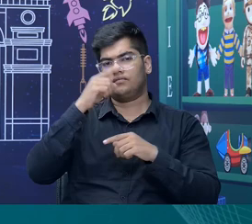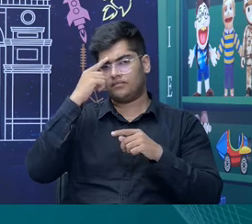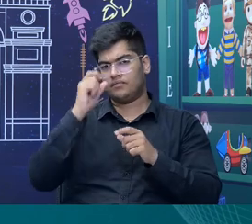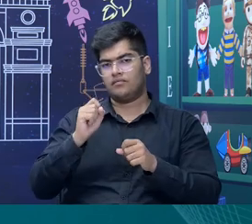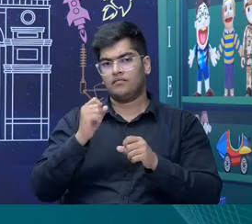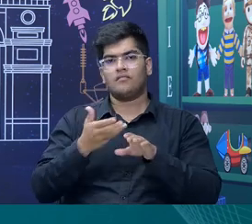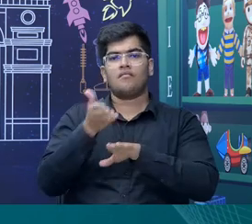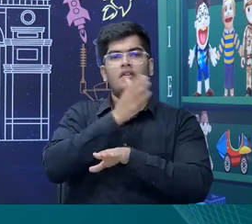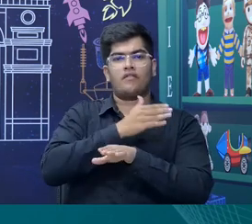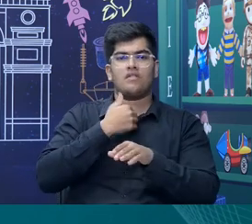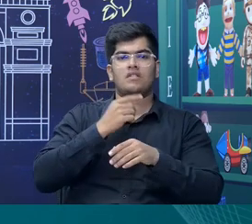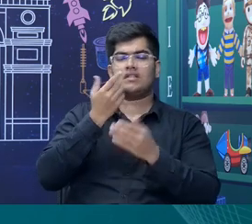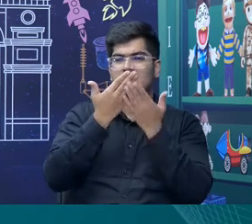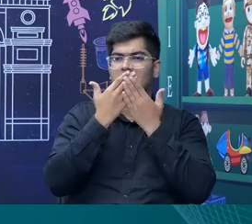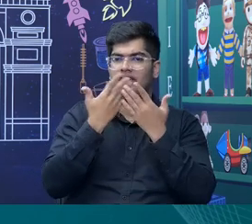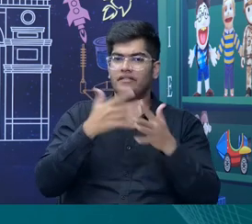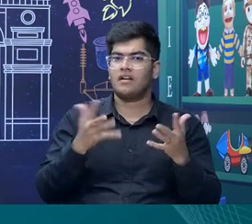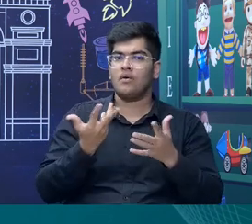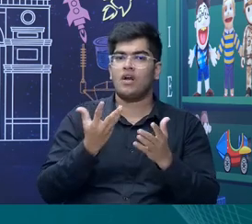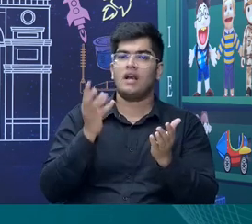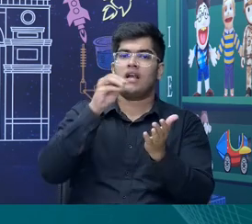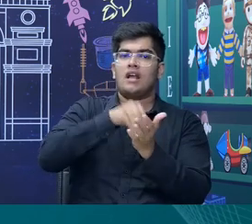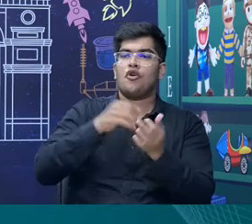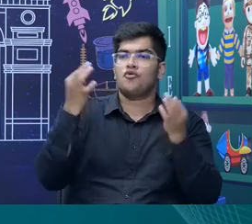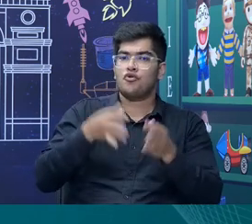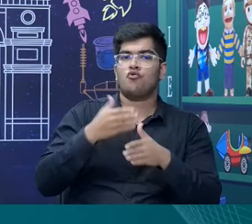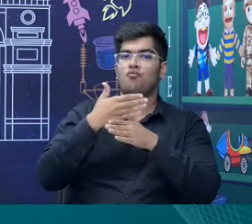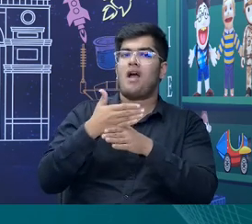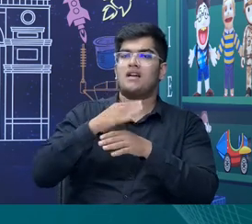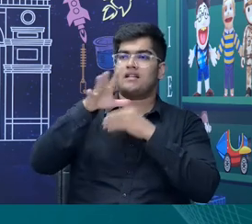admission of our partner foreign